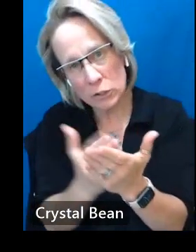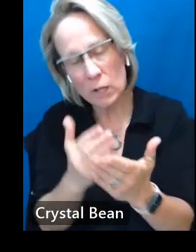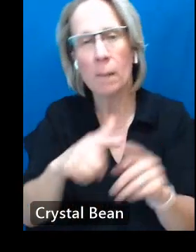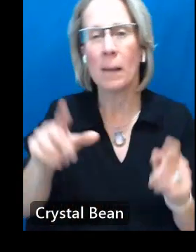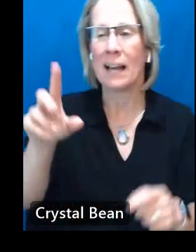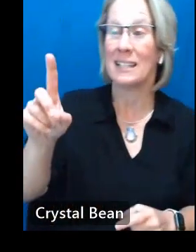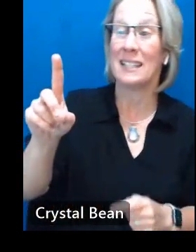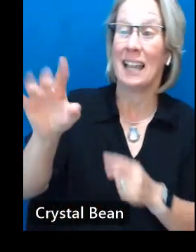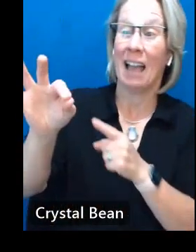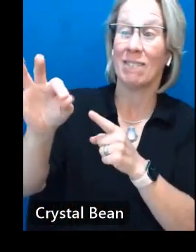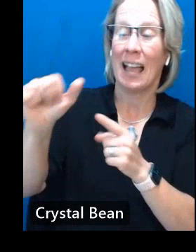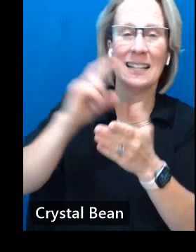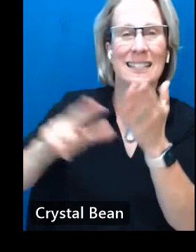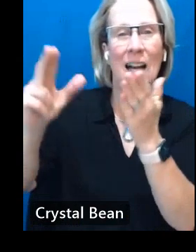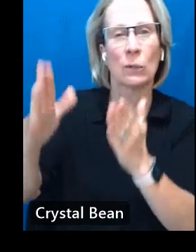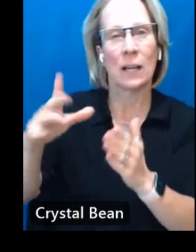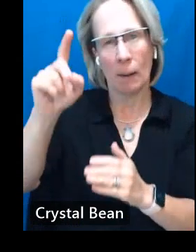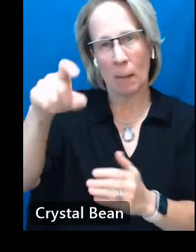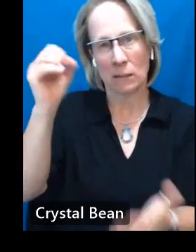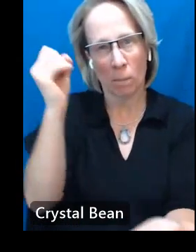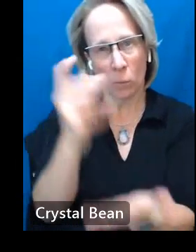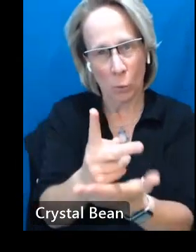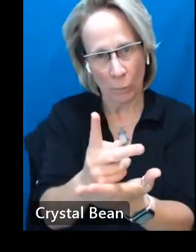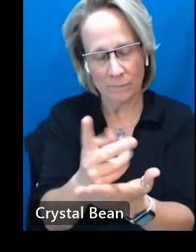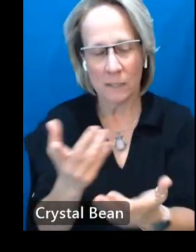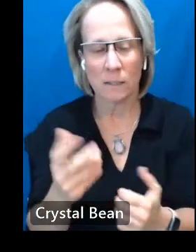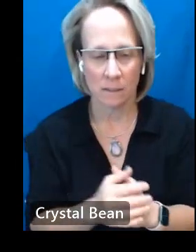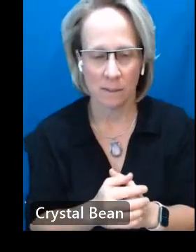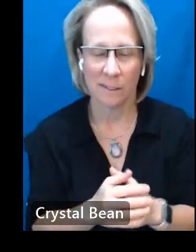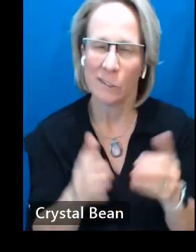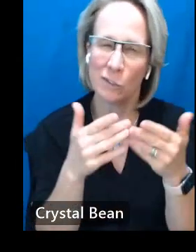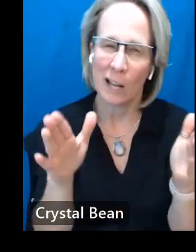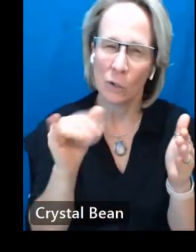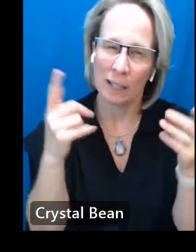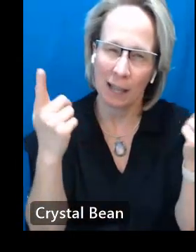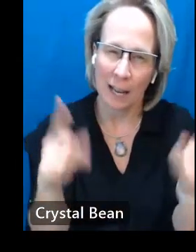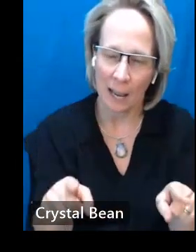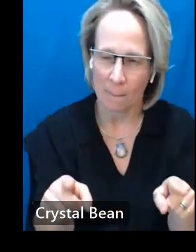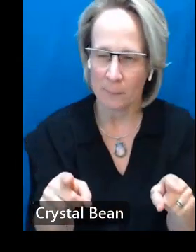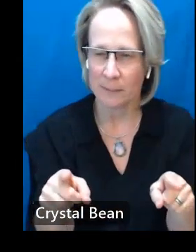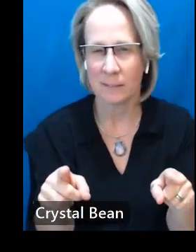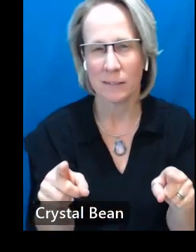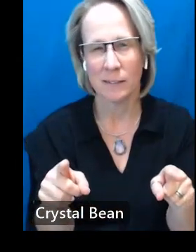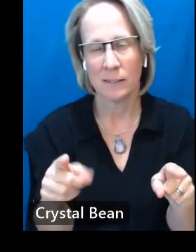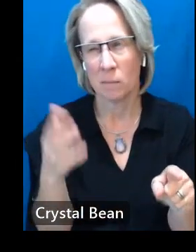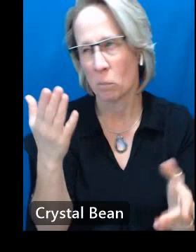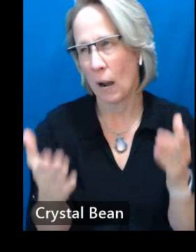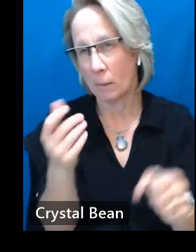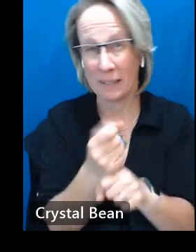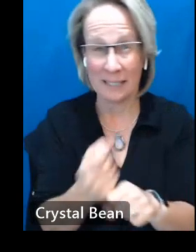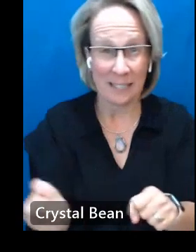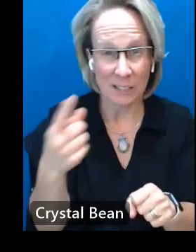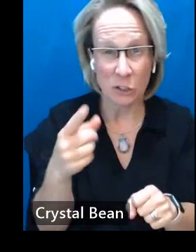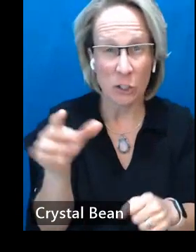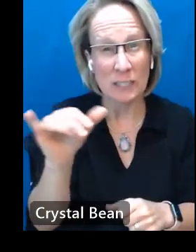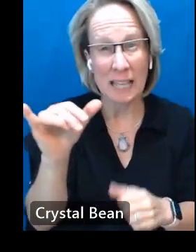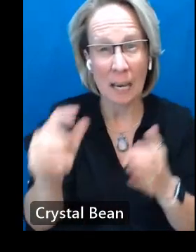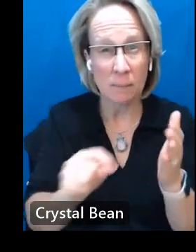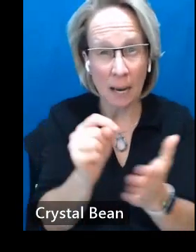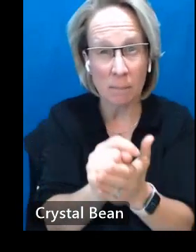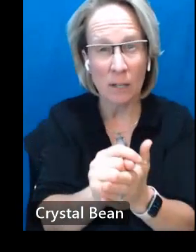secretary. So generally, when this happens, probably around this time next year, we'll send out some